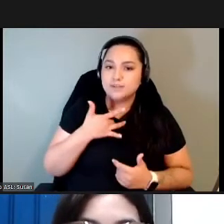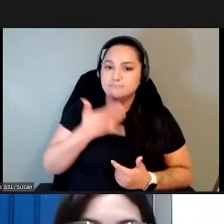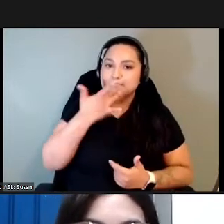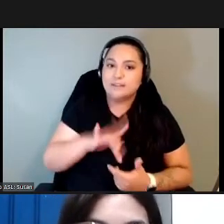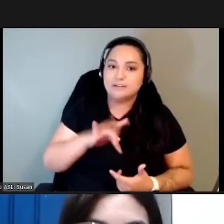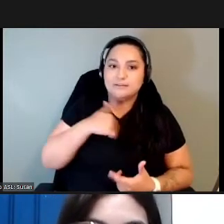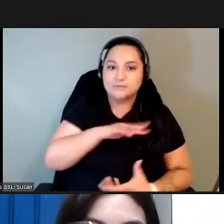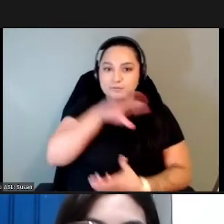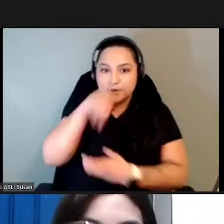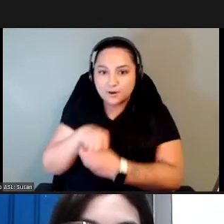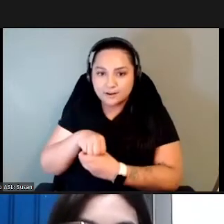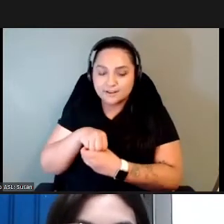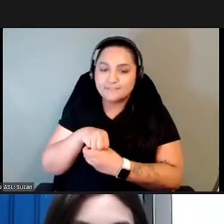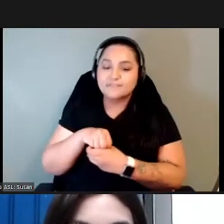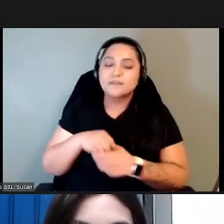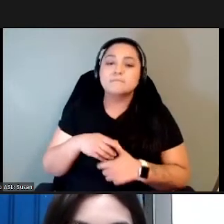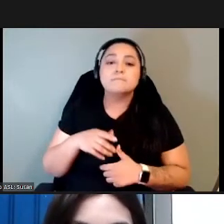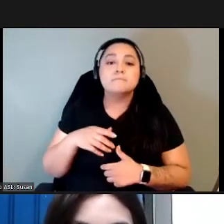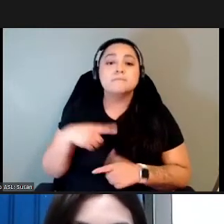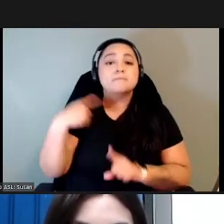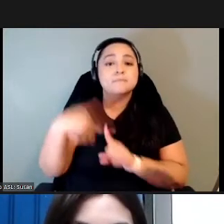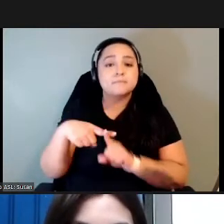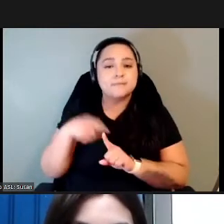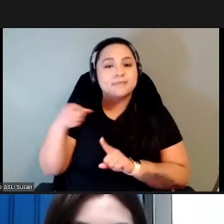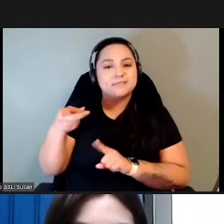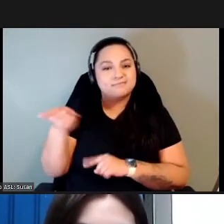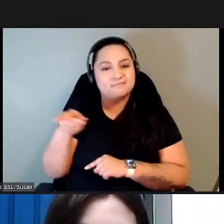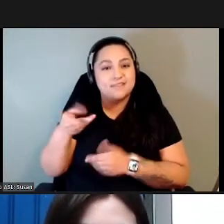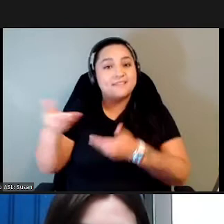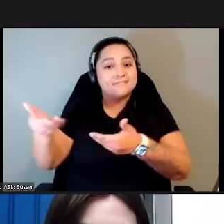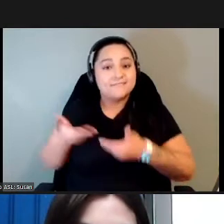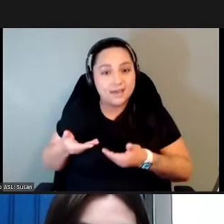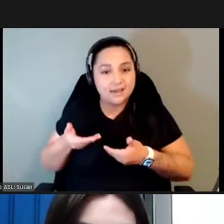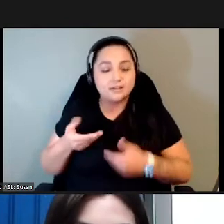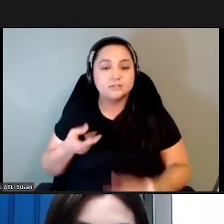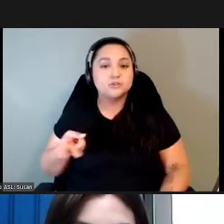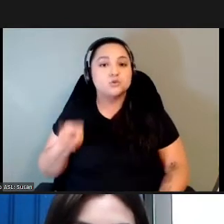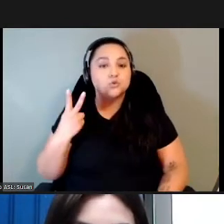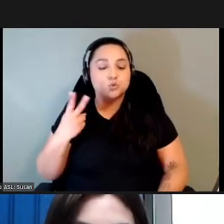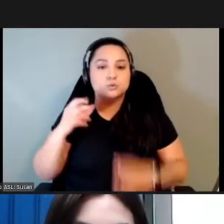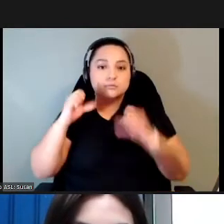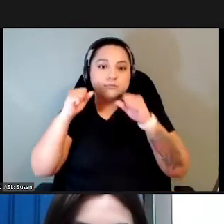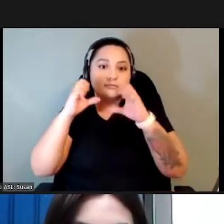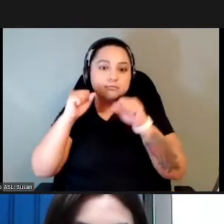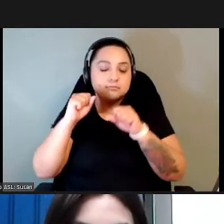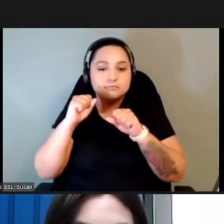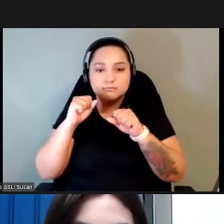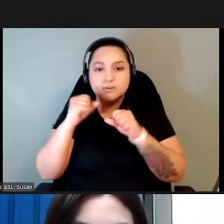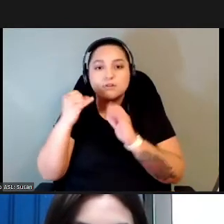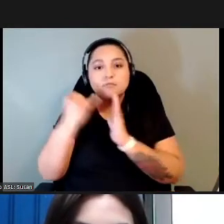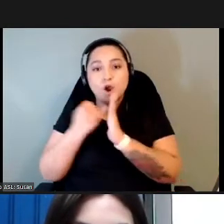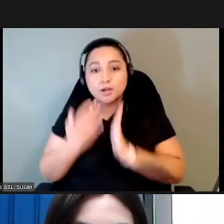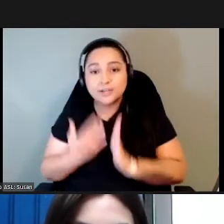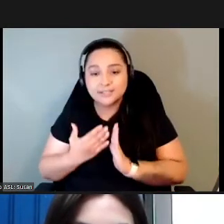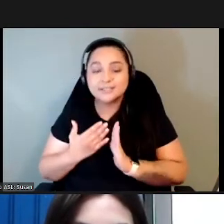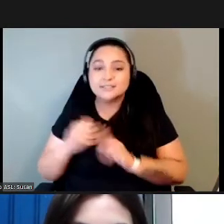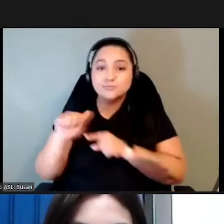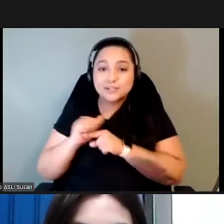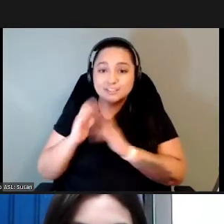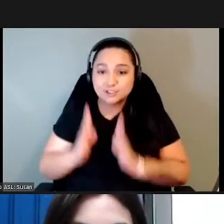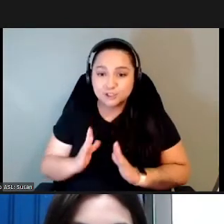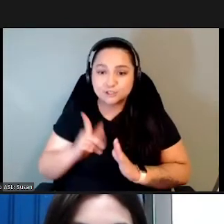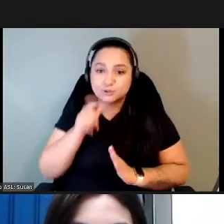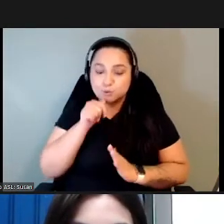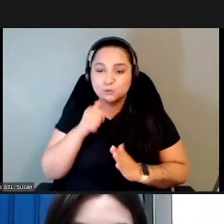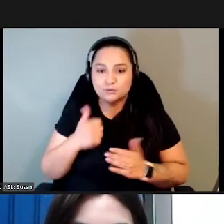And additionally, they are inviting two extraordinary artists and practitioners who are living this moment and who